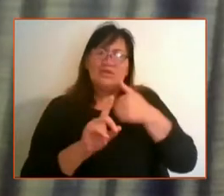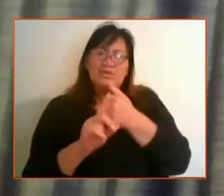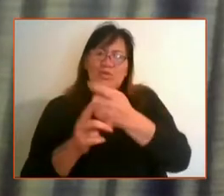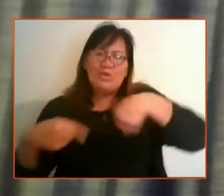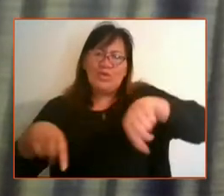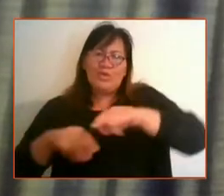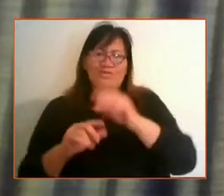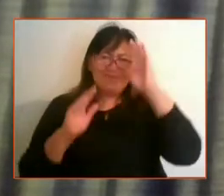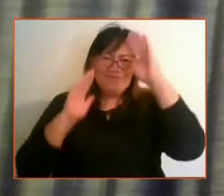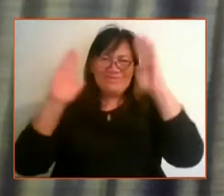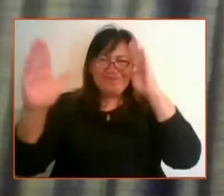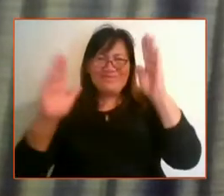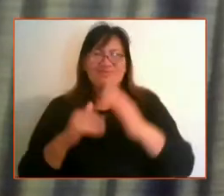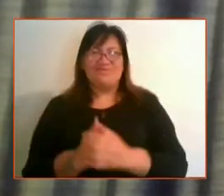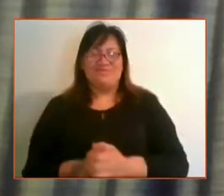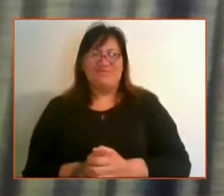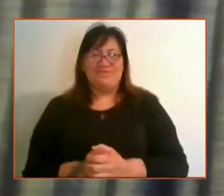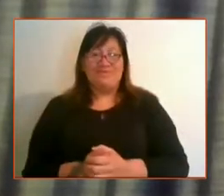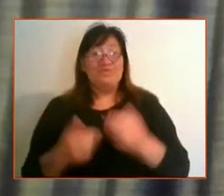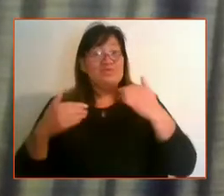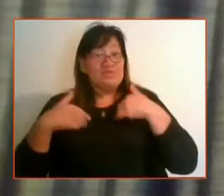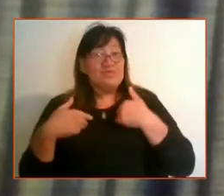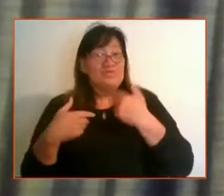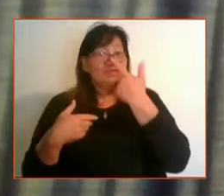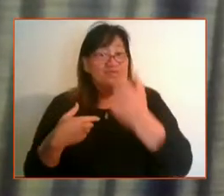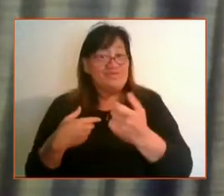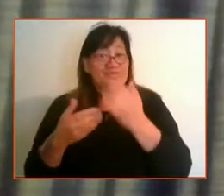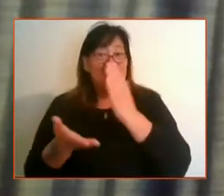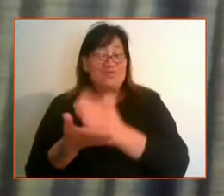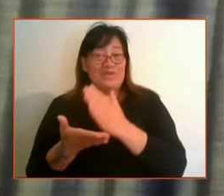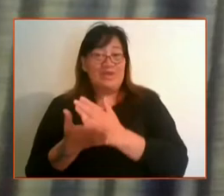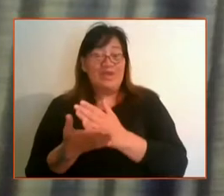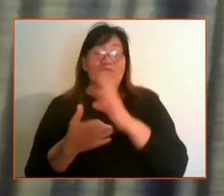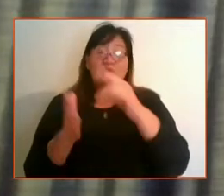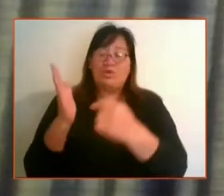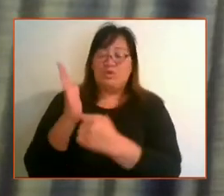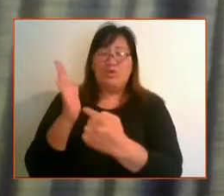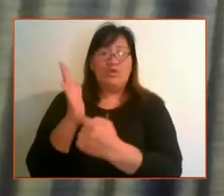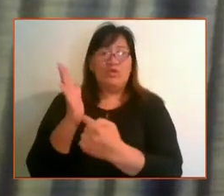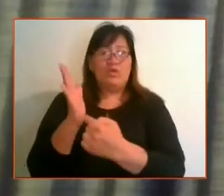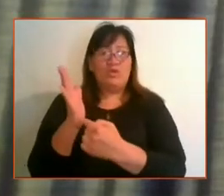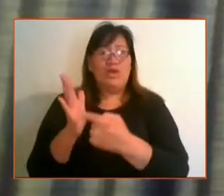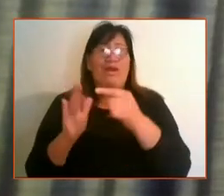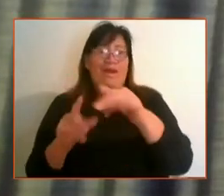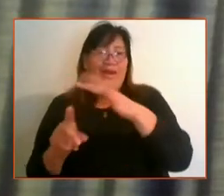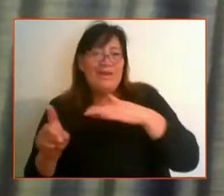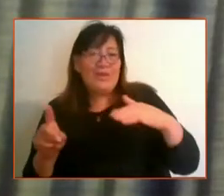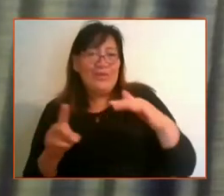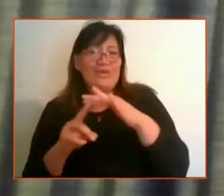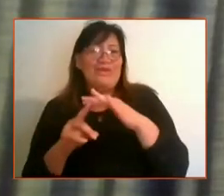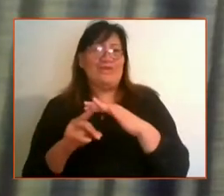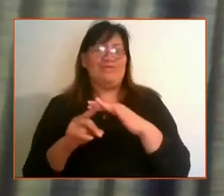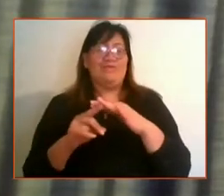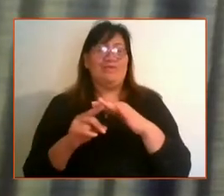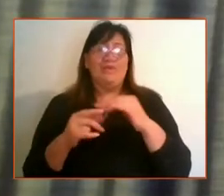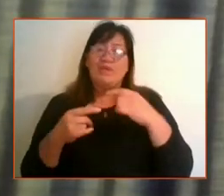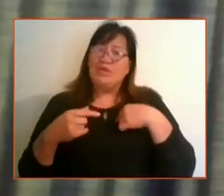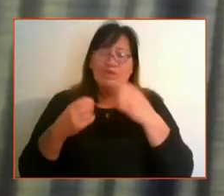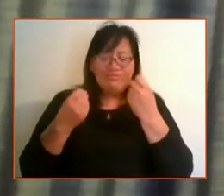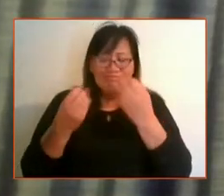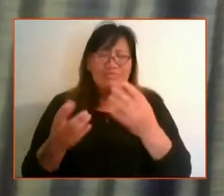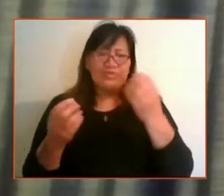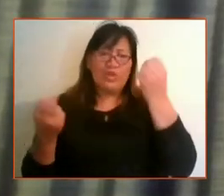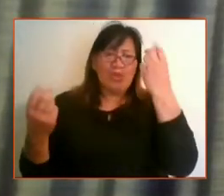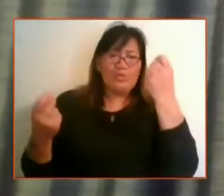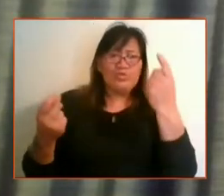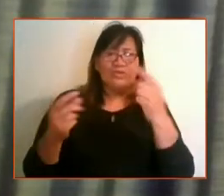kāritau. Nā mātou e kawe te mana o te Taumata Toi-a-Iwi, kia hiri te whakaaro, ki te